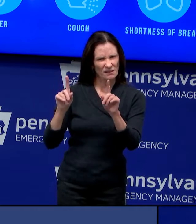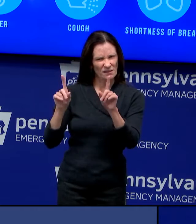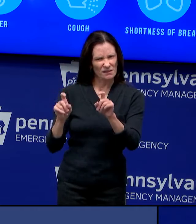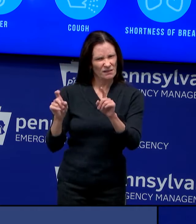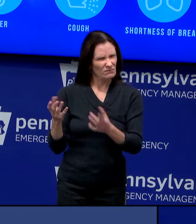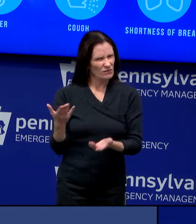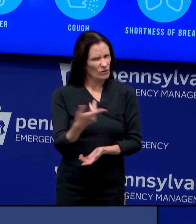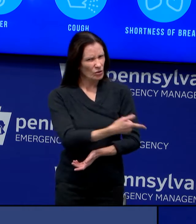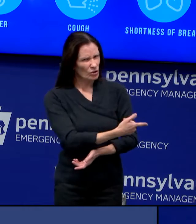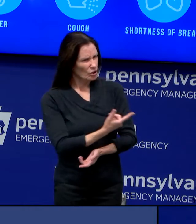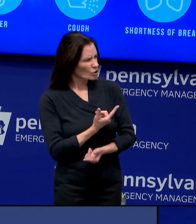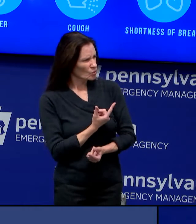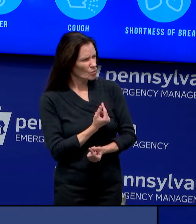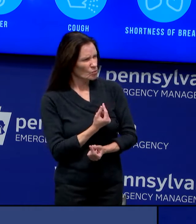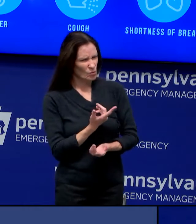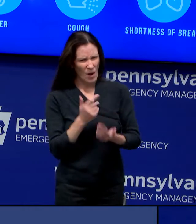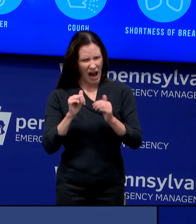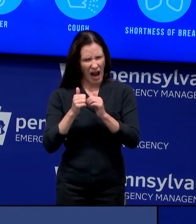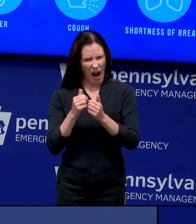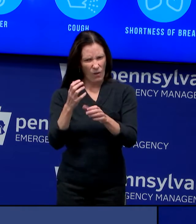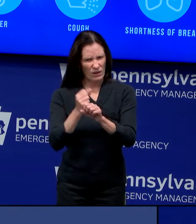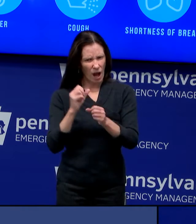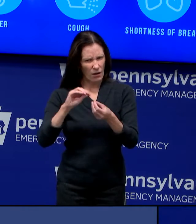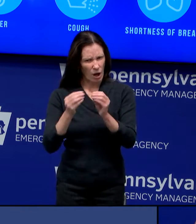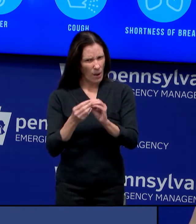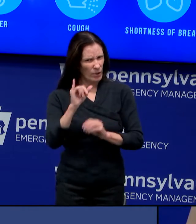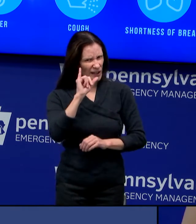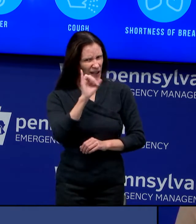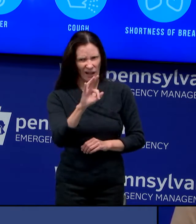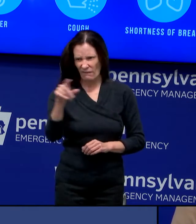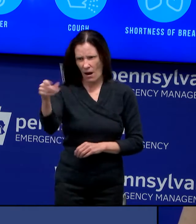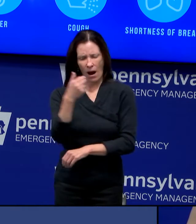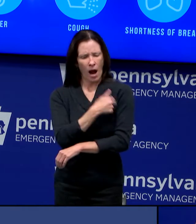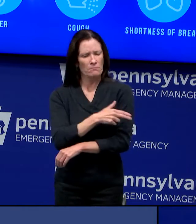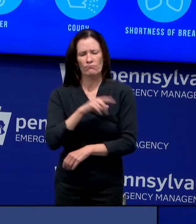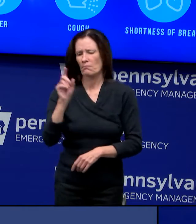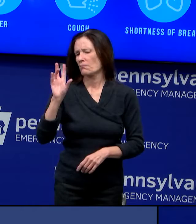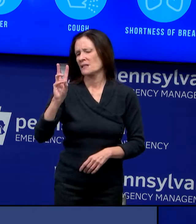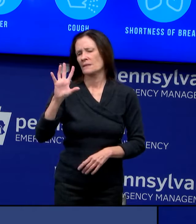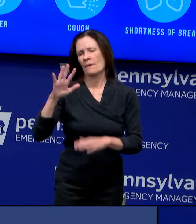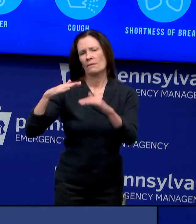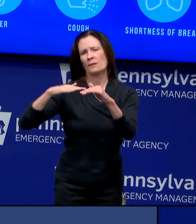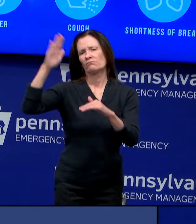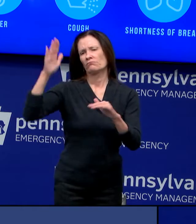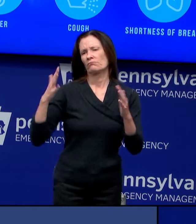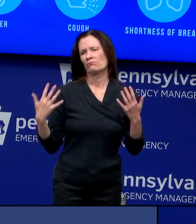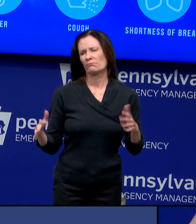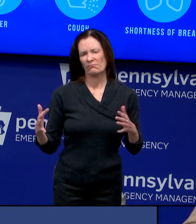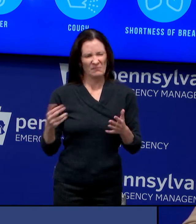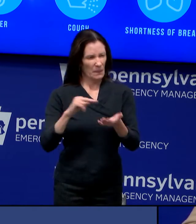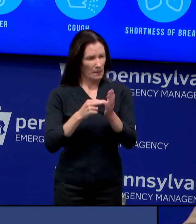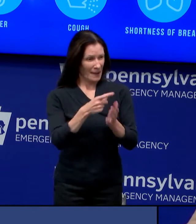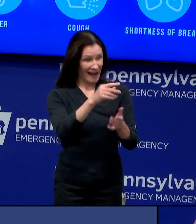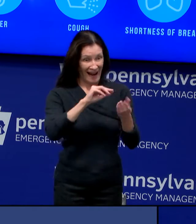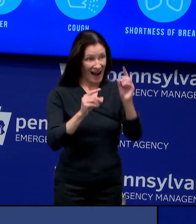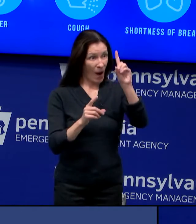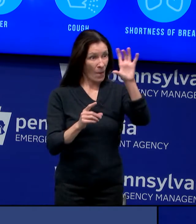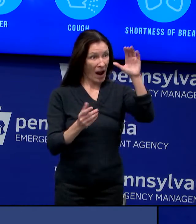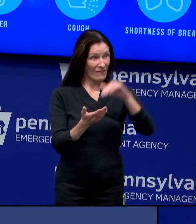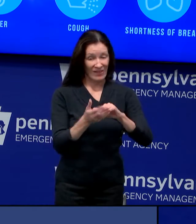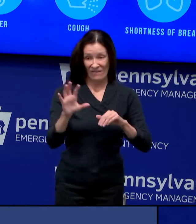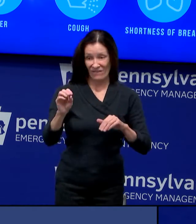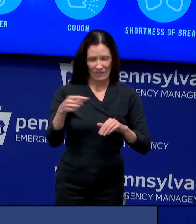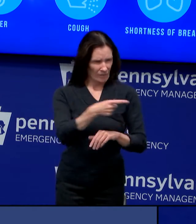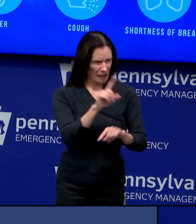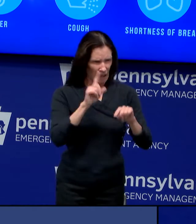for the 50 in 100,000 threshold. Well, so as I've mentioned before, we want to continue to expand the amount of